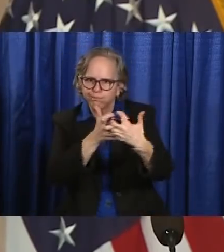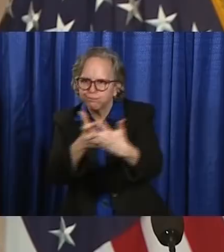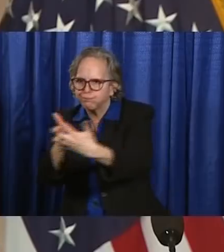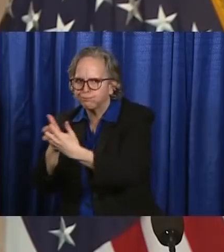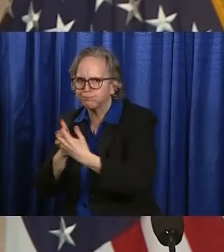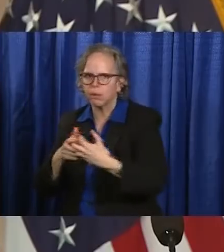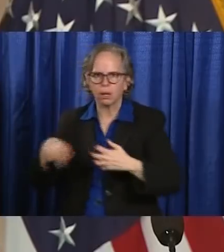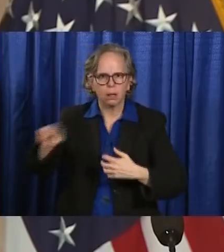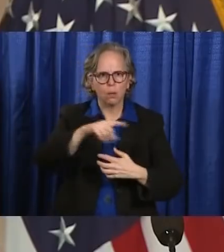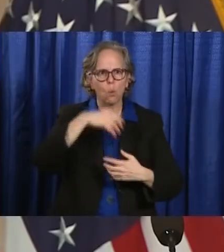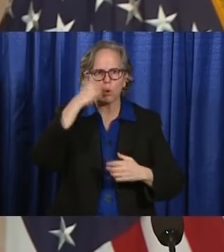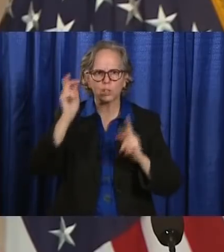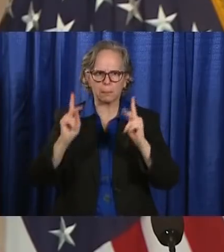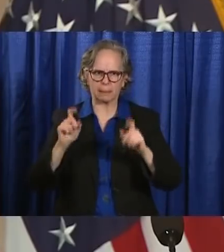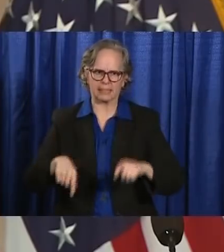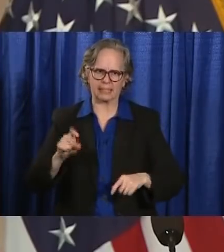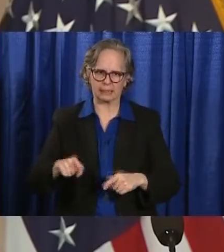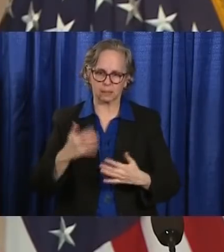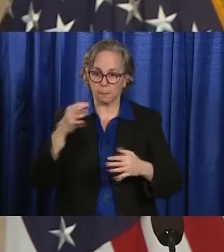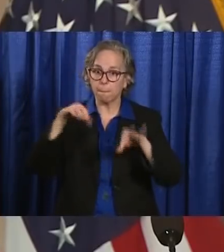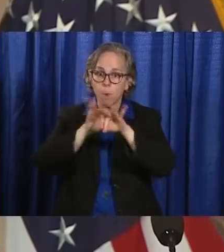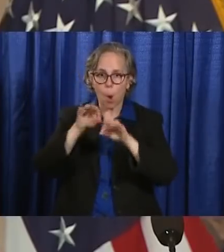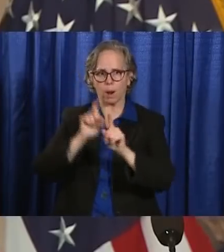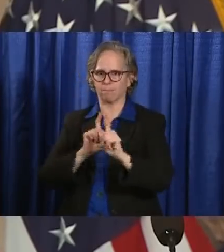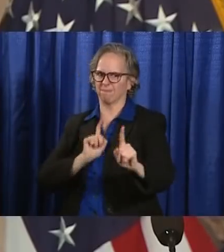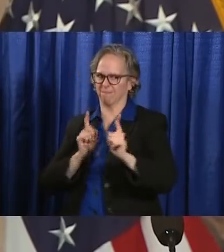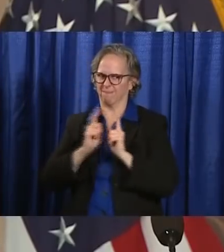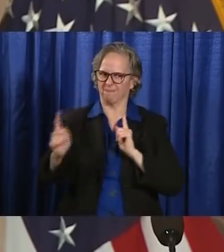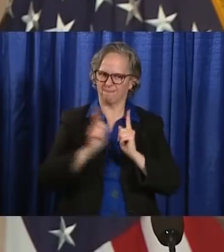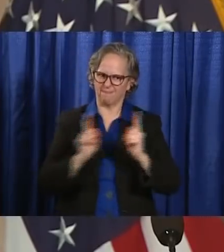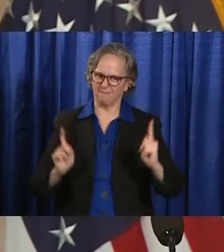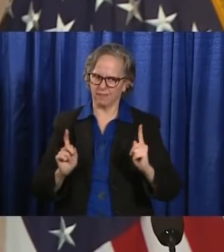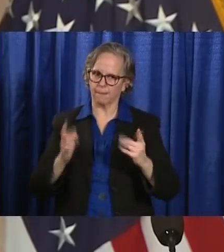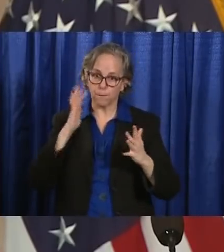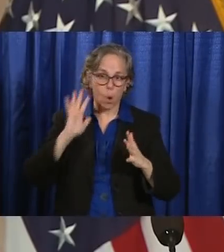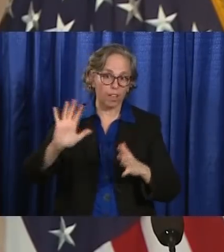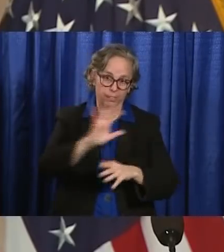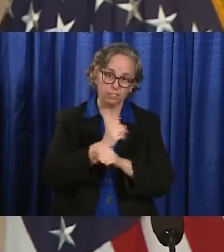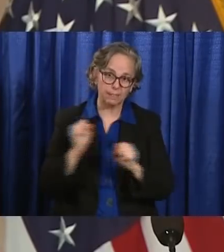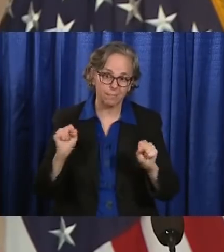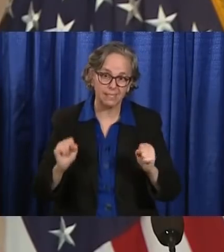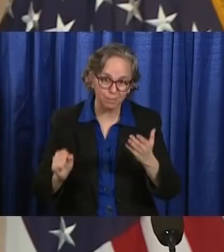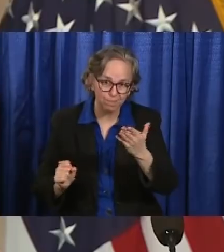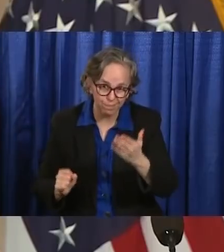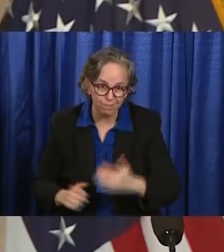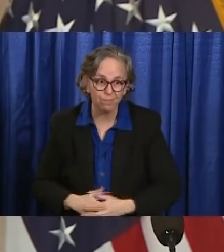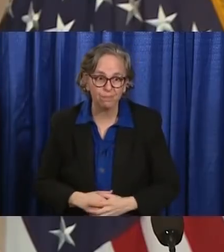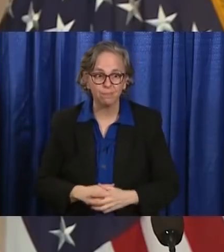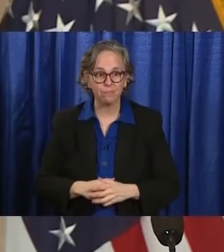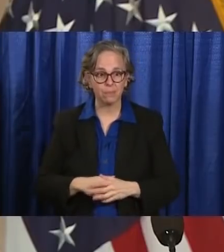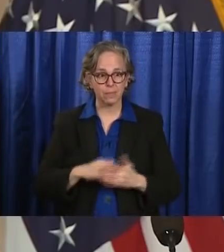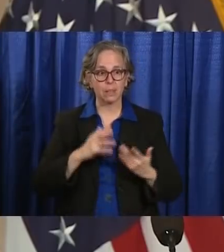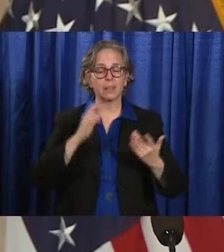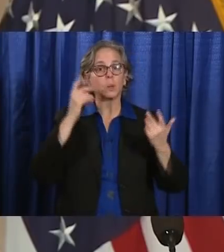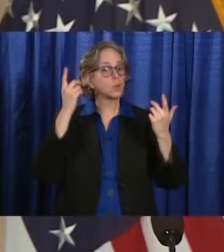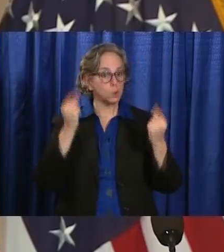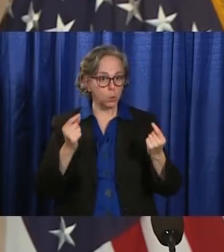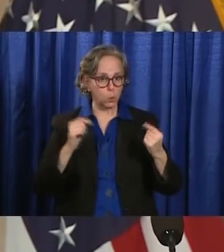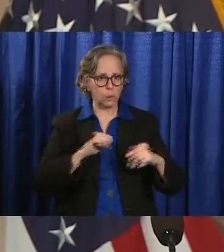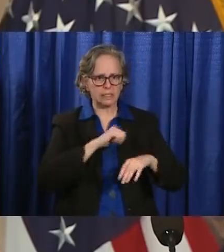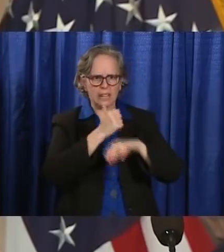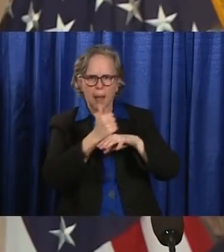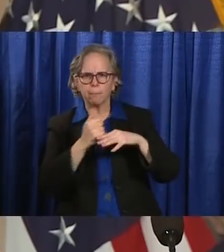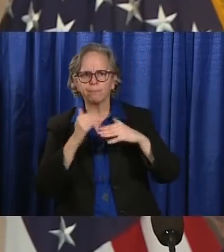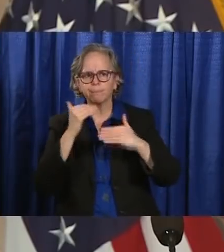distancing to keep people safe. We've put steps in place to make it easier to access our services, whether you've had